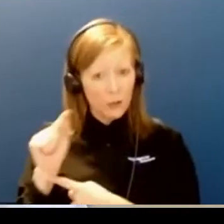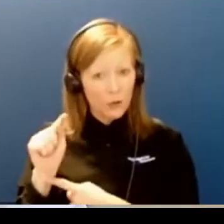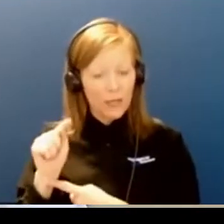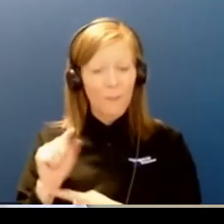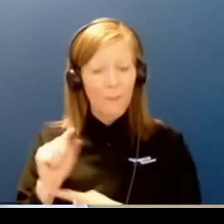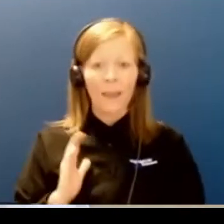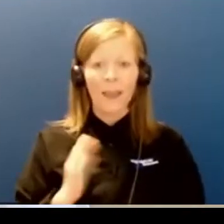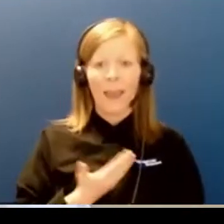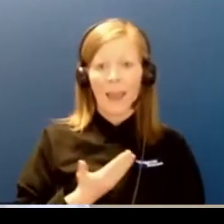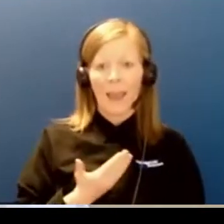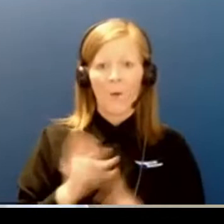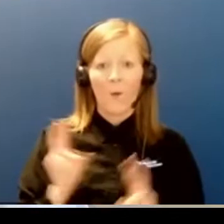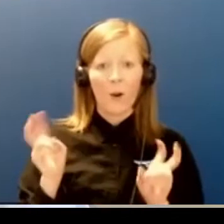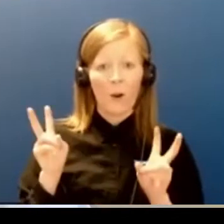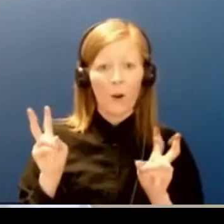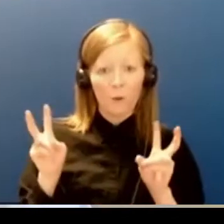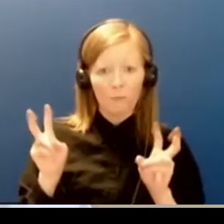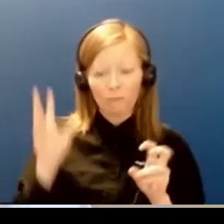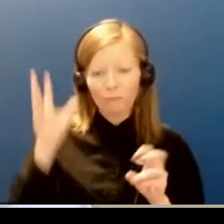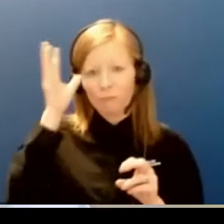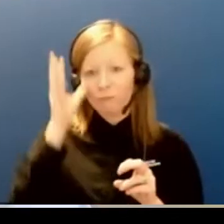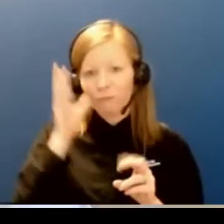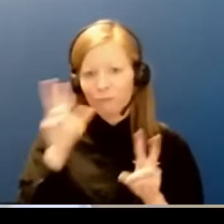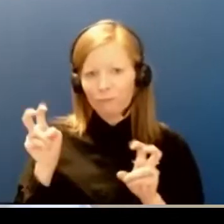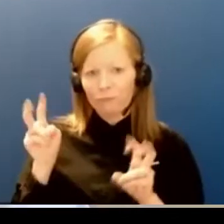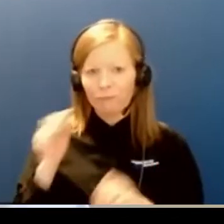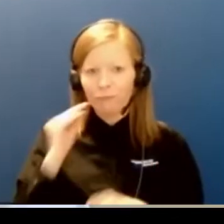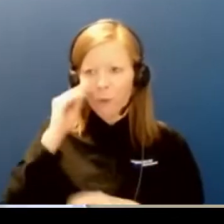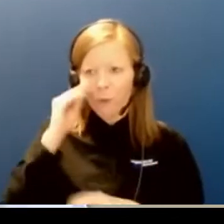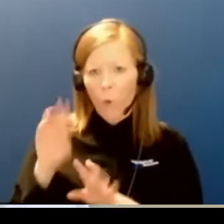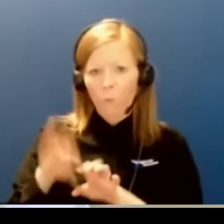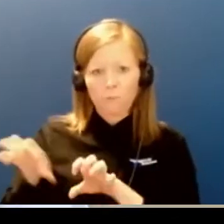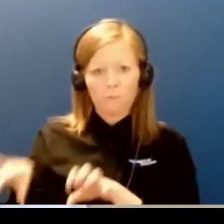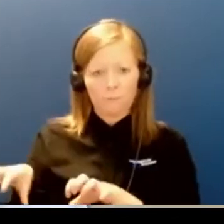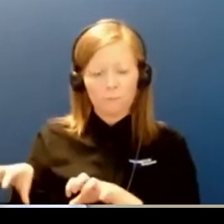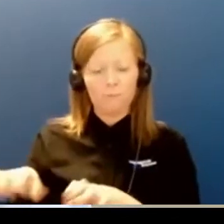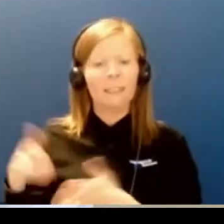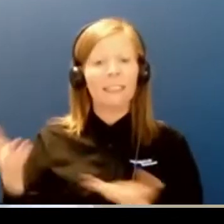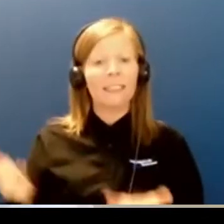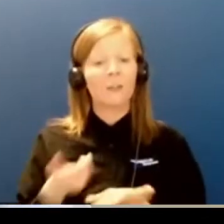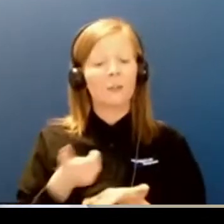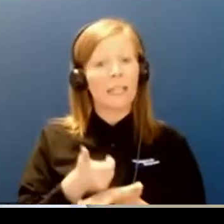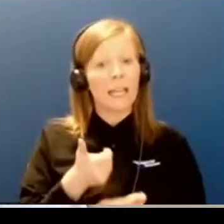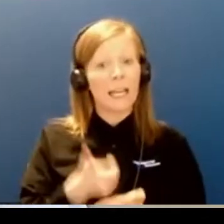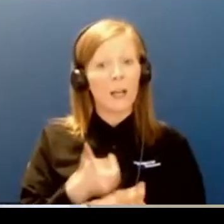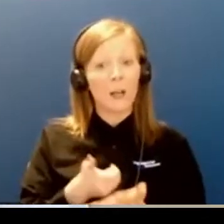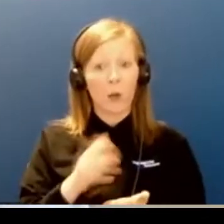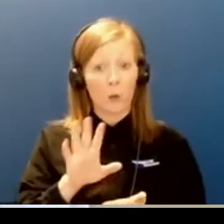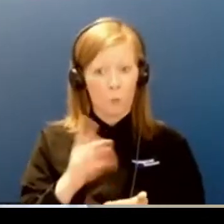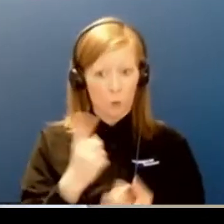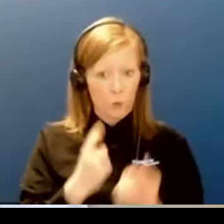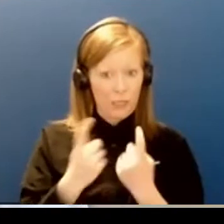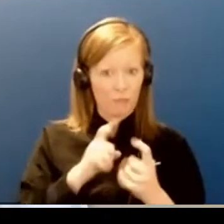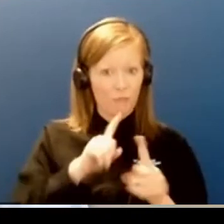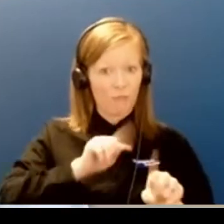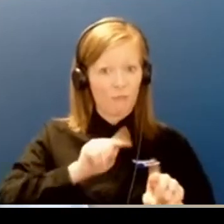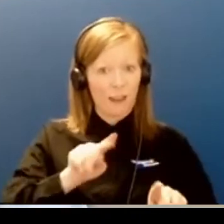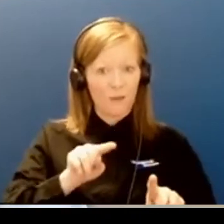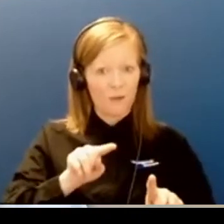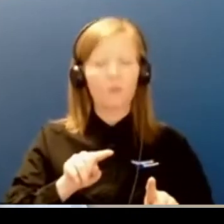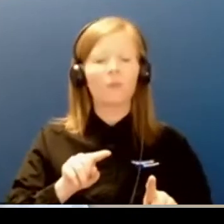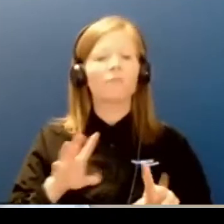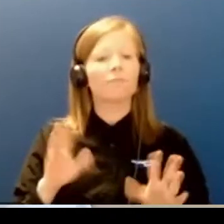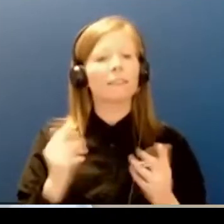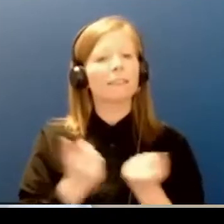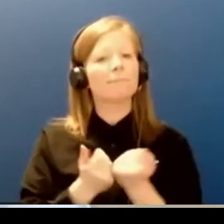Dental Medicine, to help answer your questions, to help come into your community and offer assistance